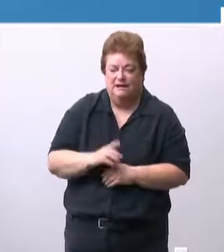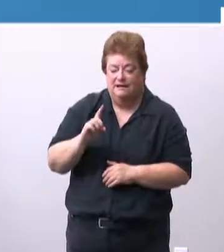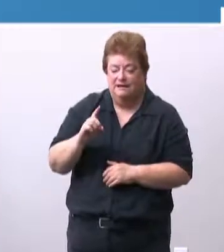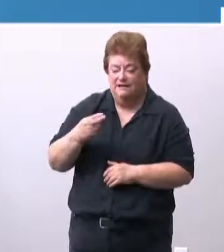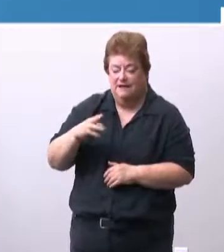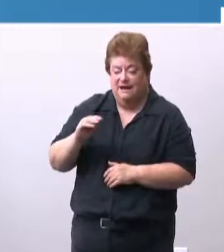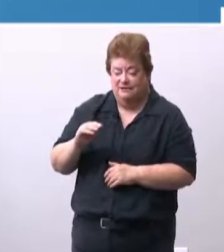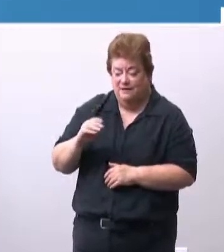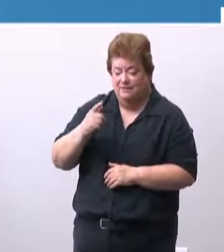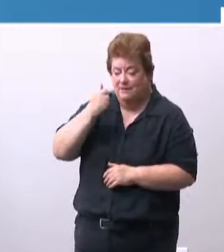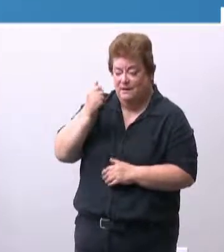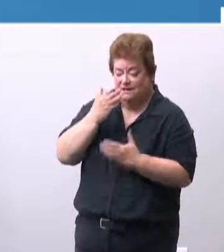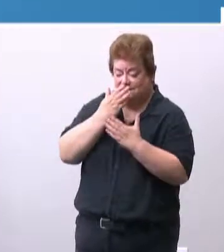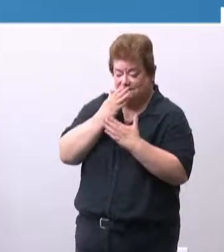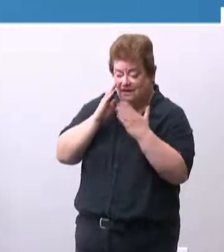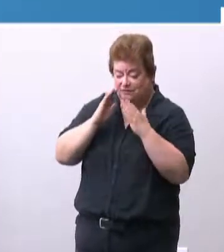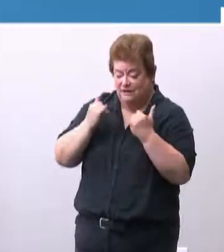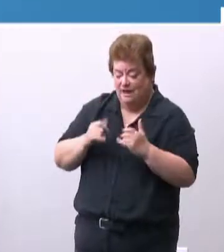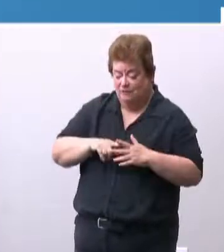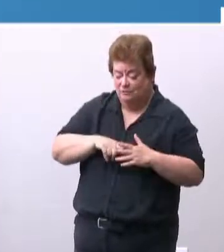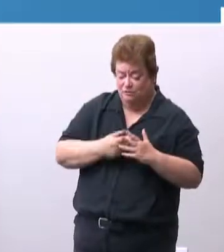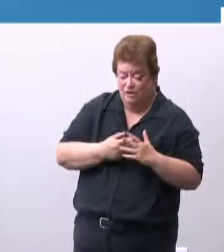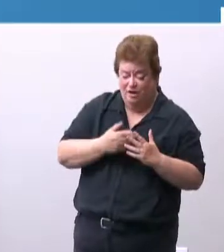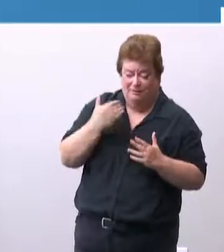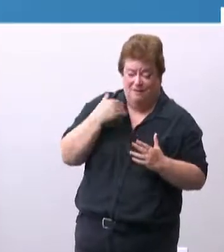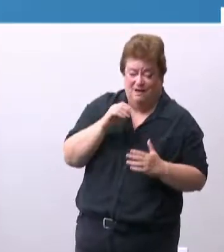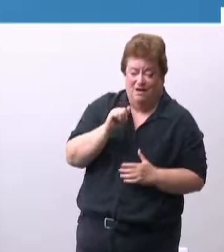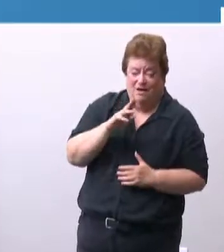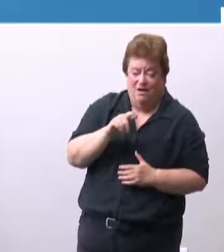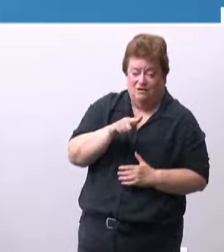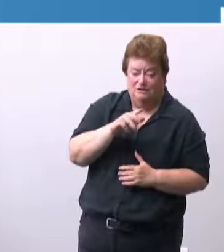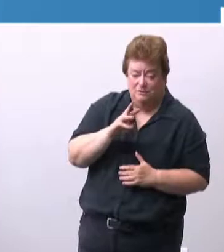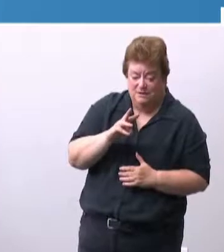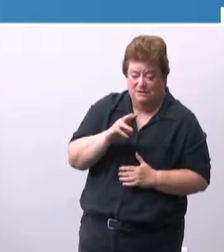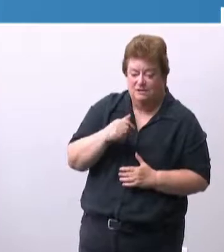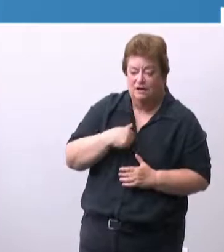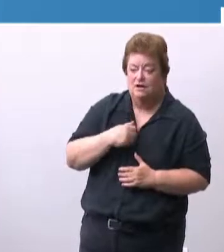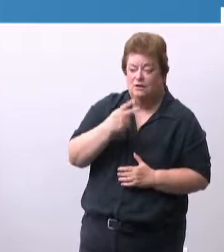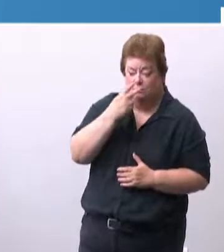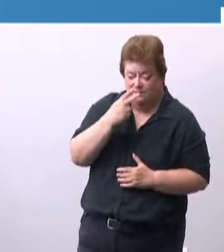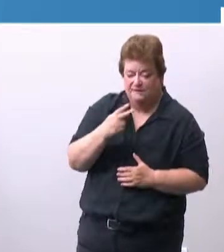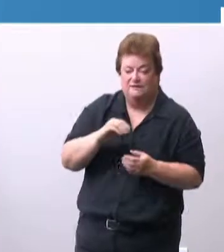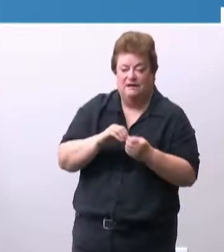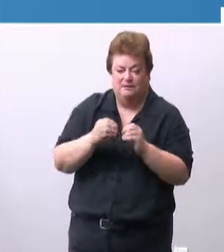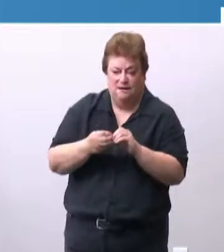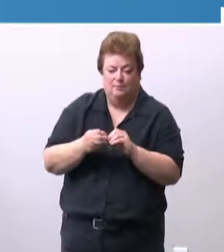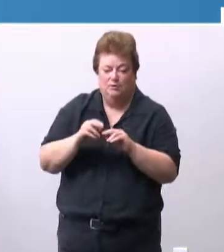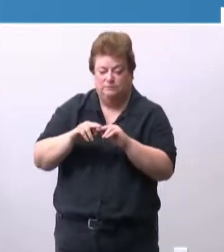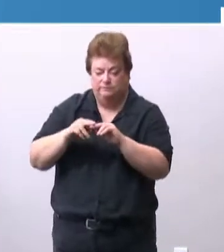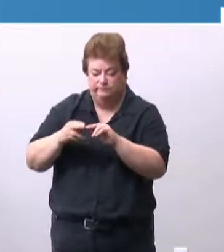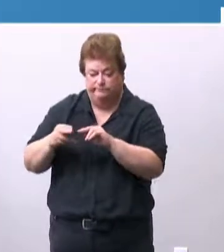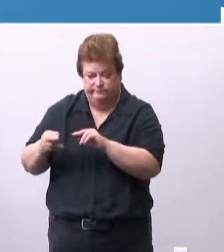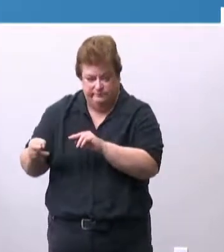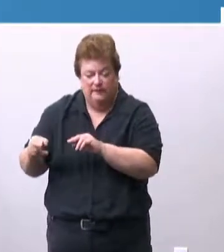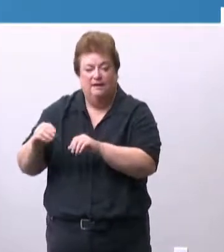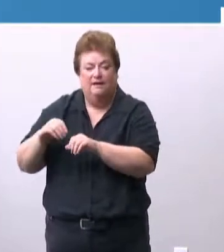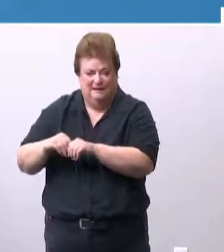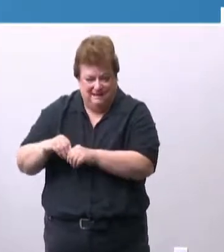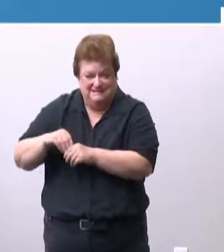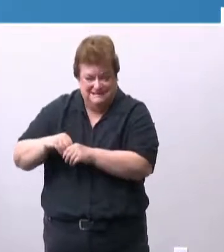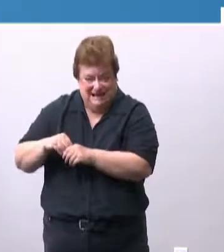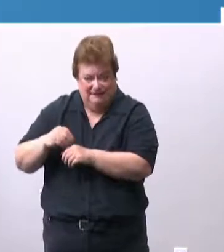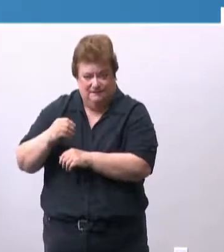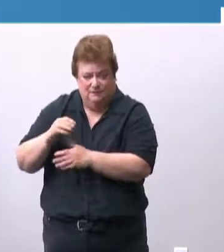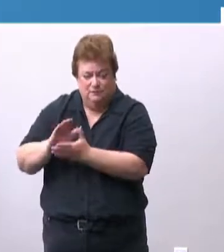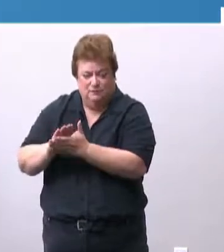on face coverings went into effect on August 26th, we've seen a steady decline in our internal numbers. Now that is